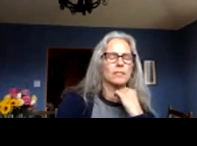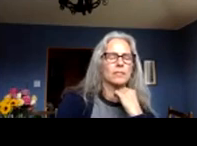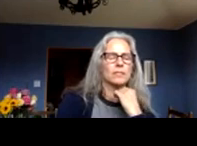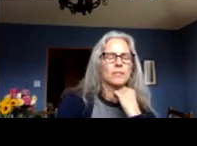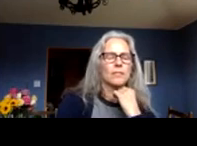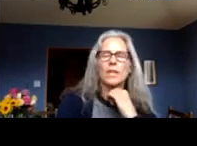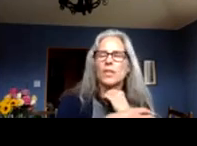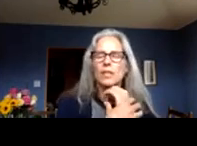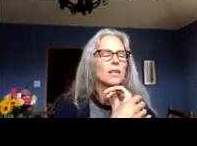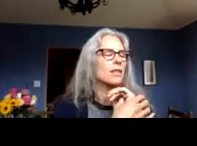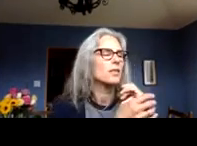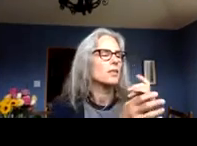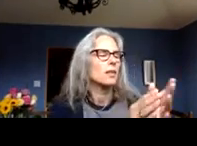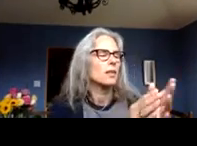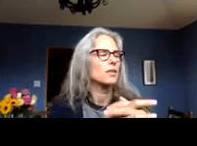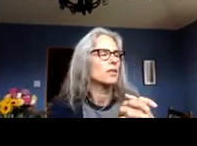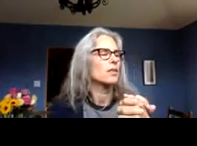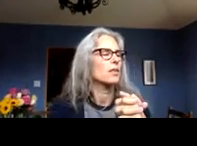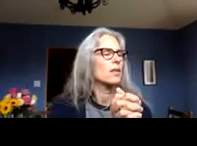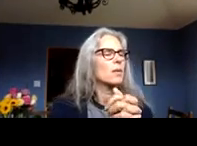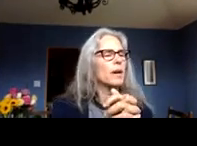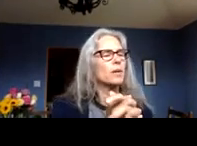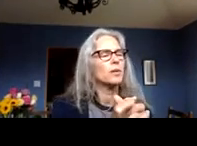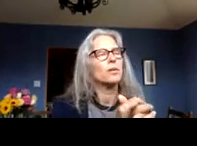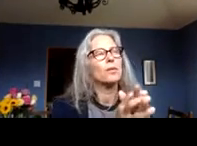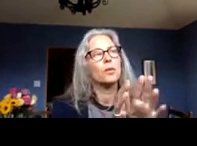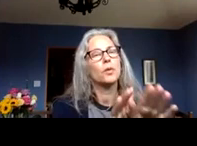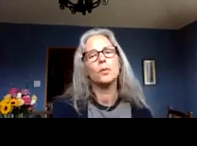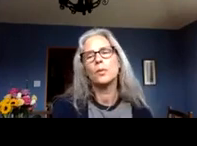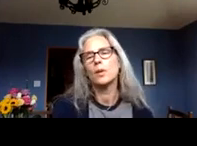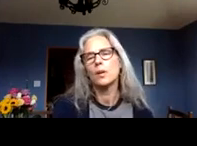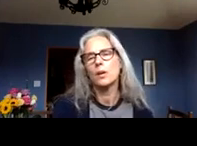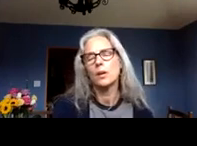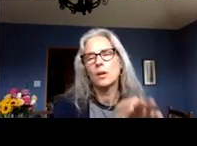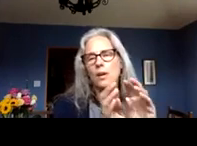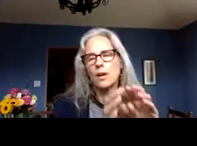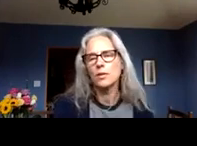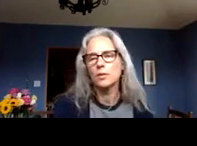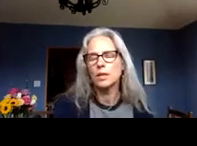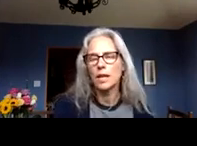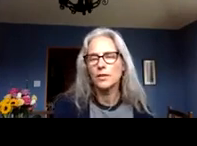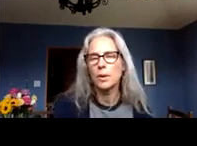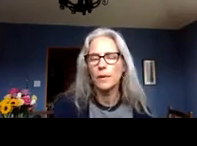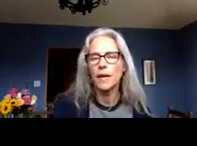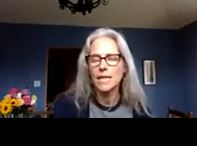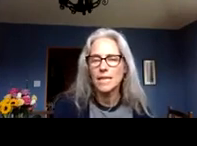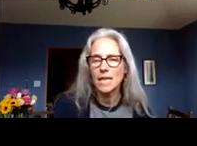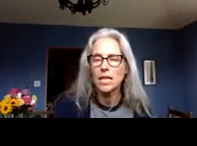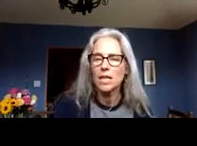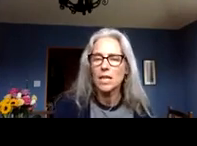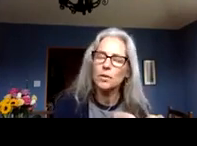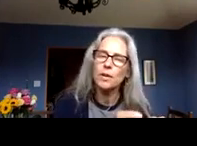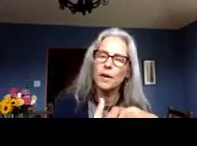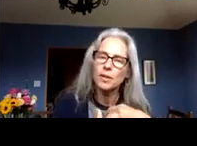Jessica, there's a question about who a student in a classroom and what they can